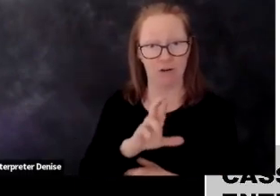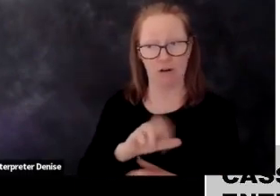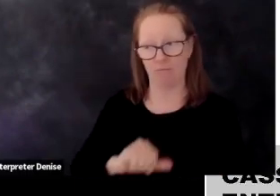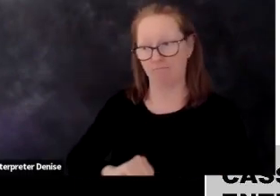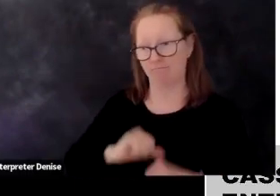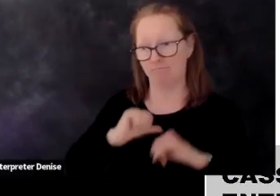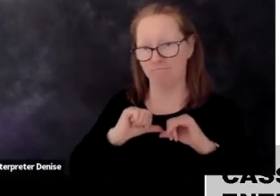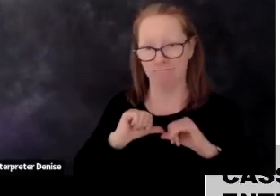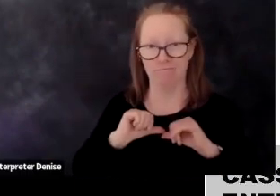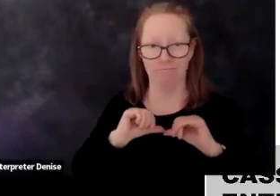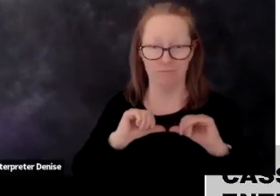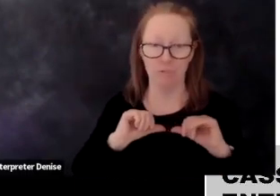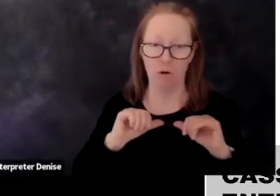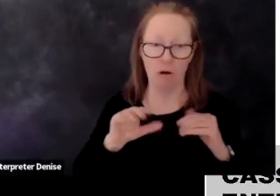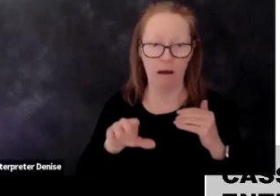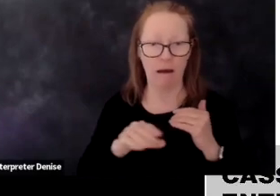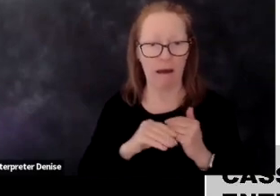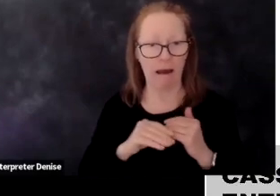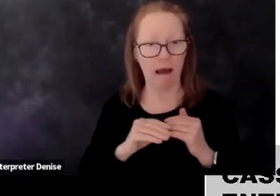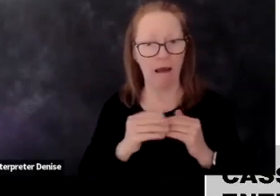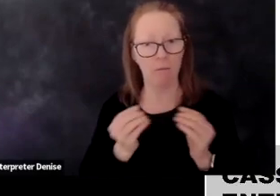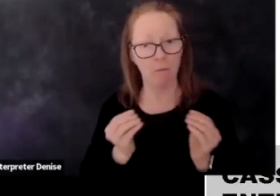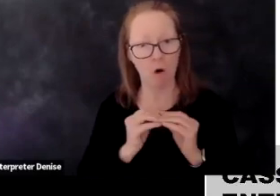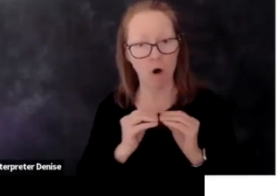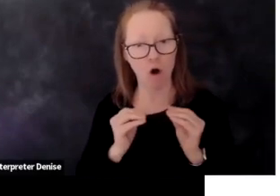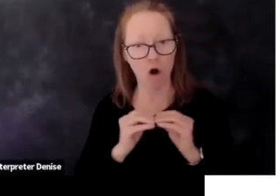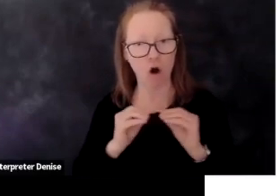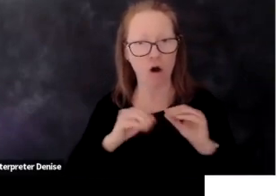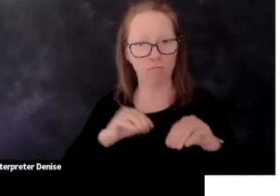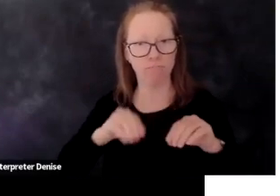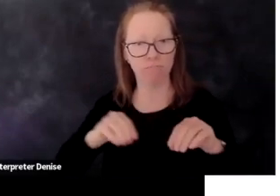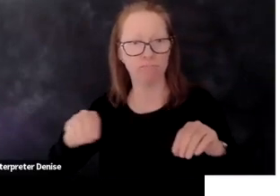the CAS landscape. Next slide, Dan.